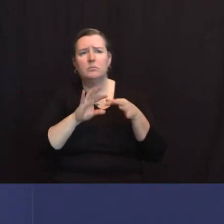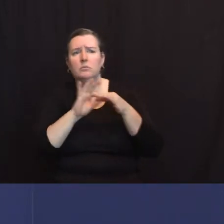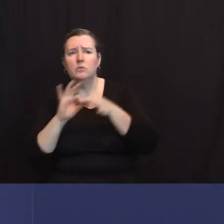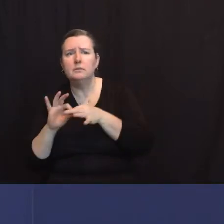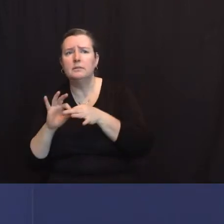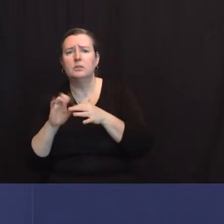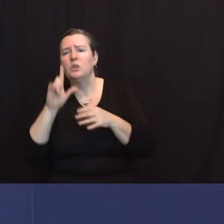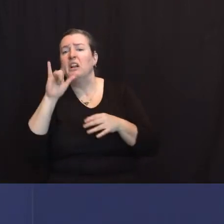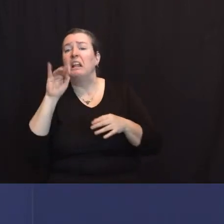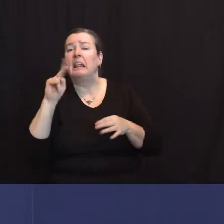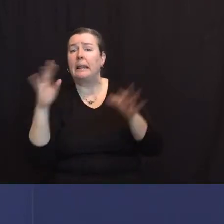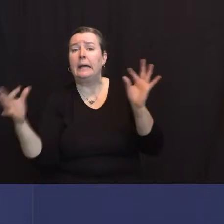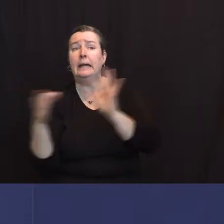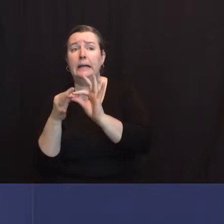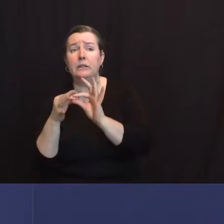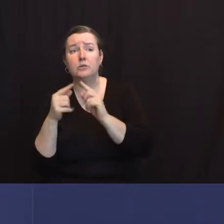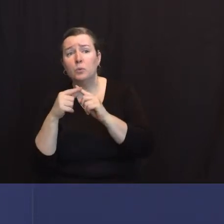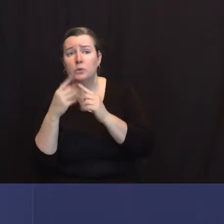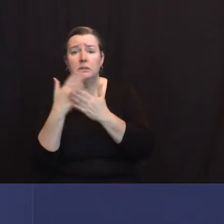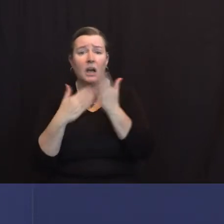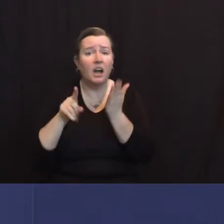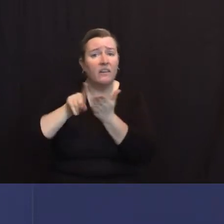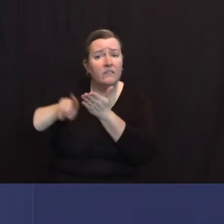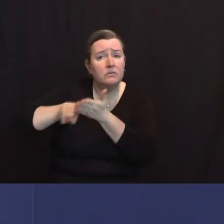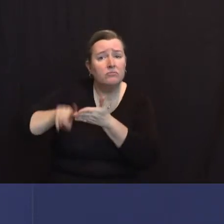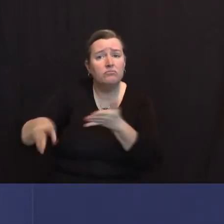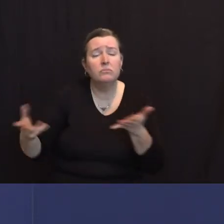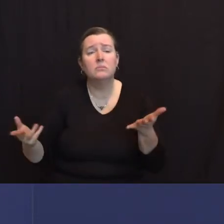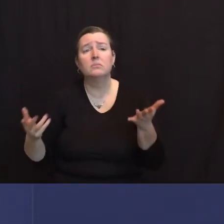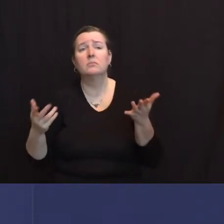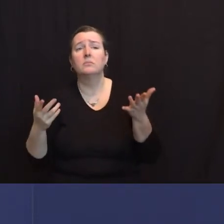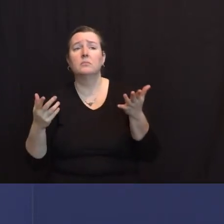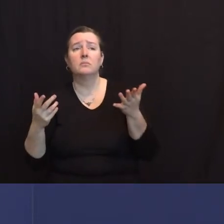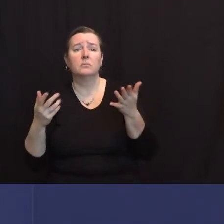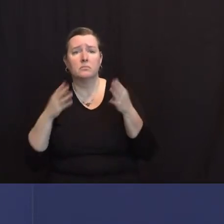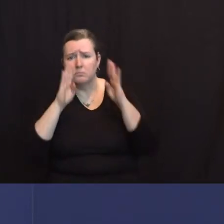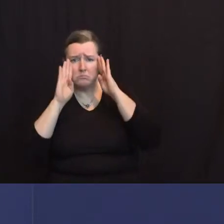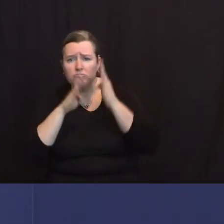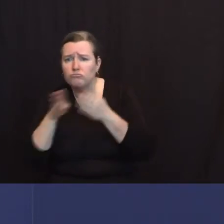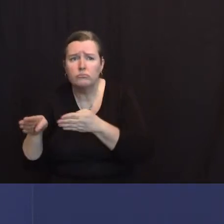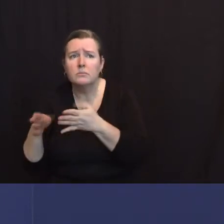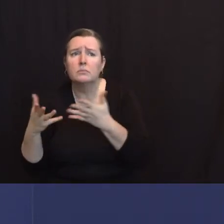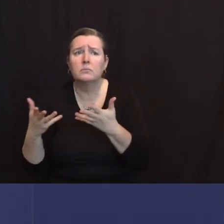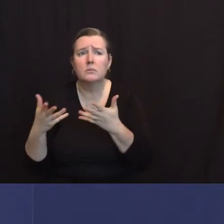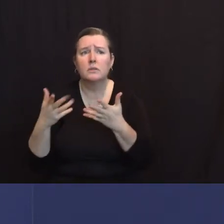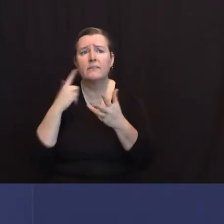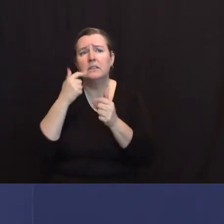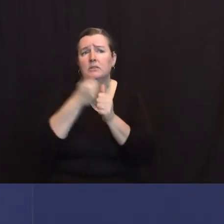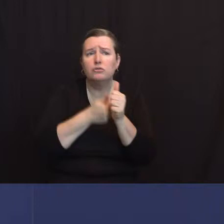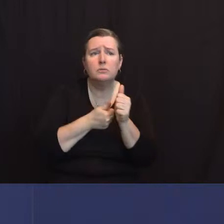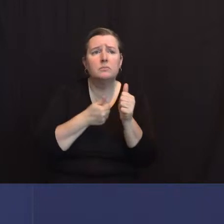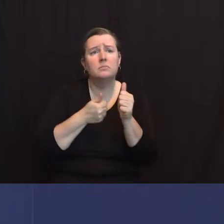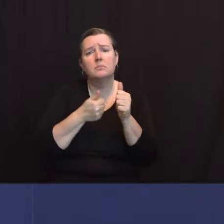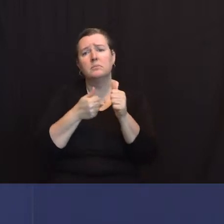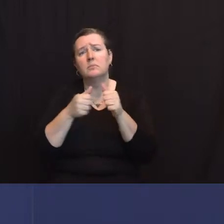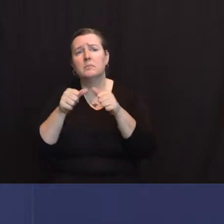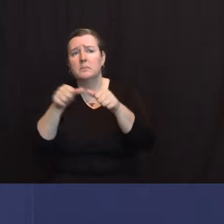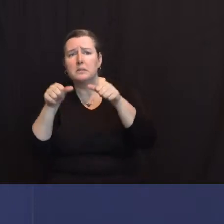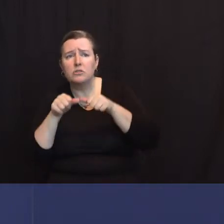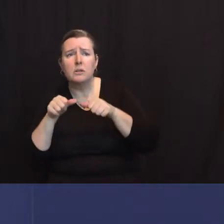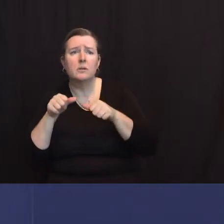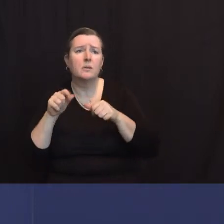for consumers to view critical information about the performance of each facility on key health and safety